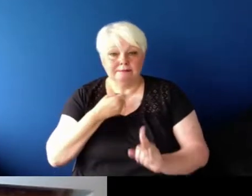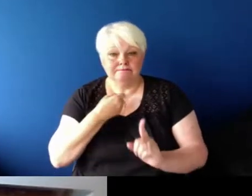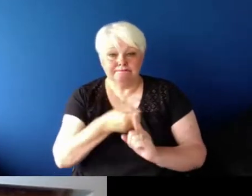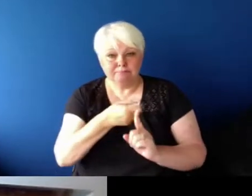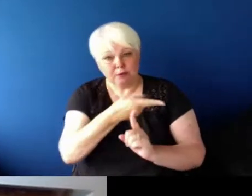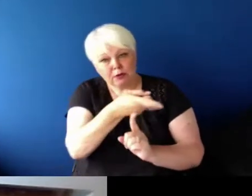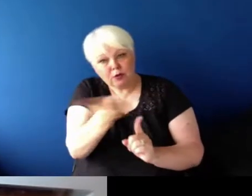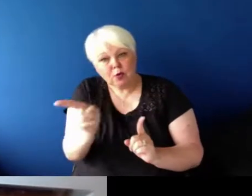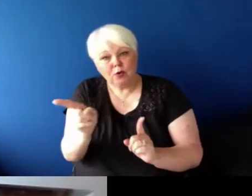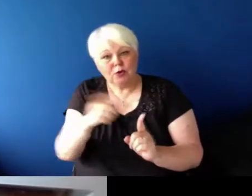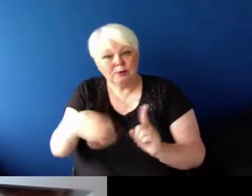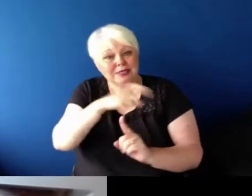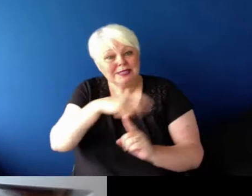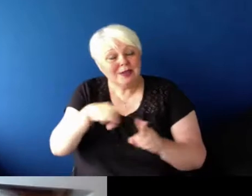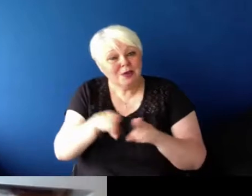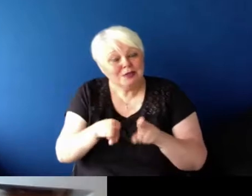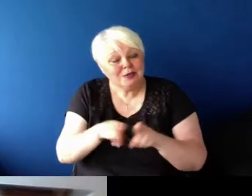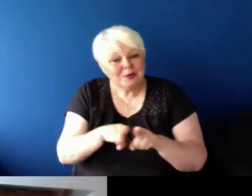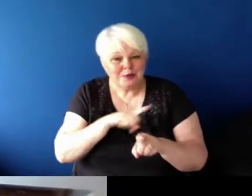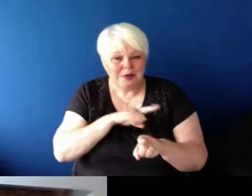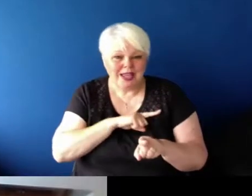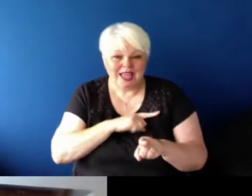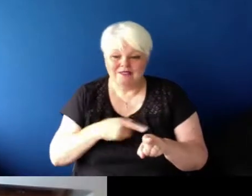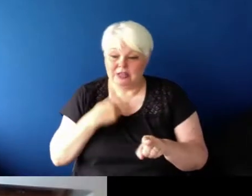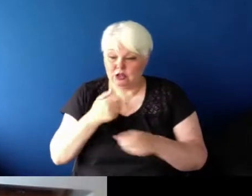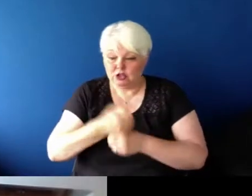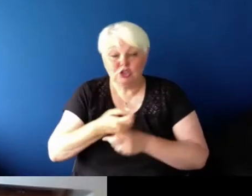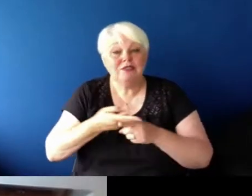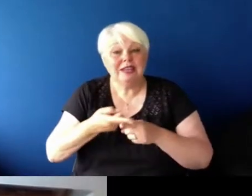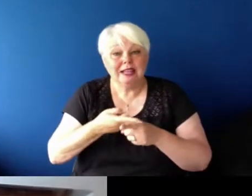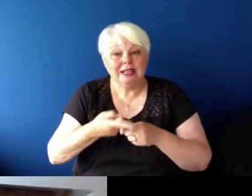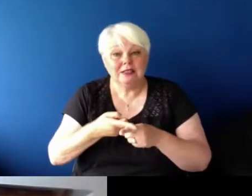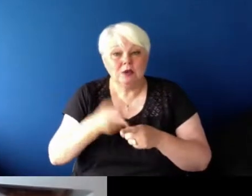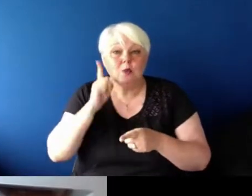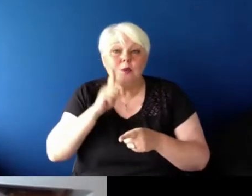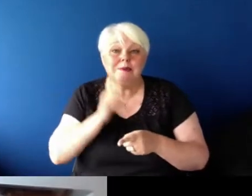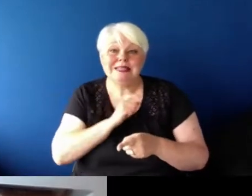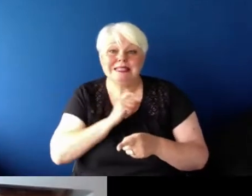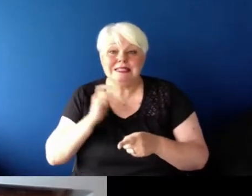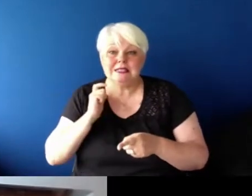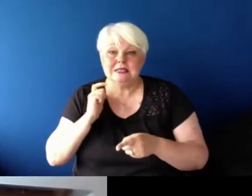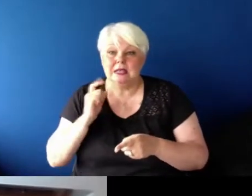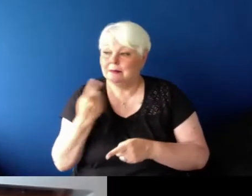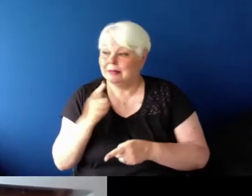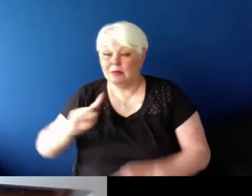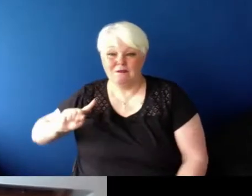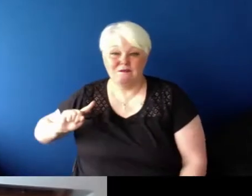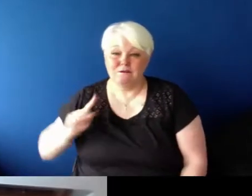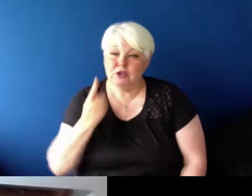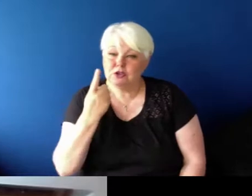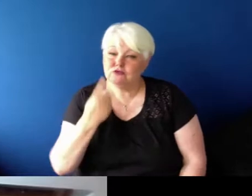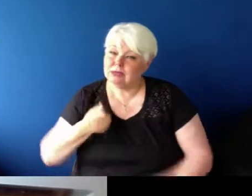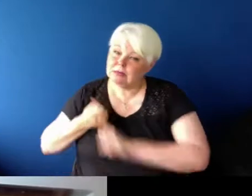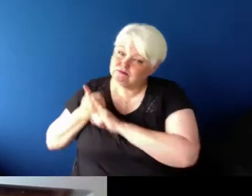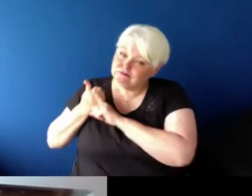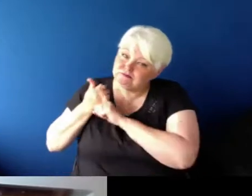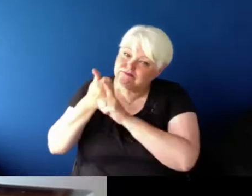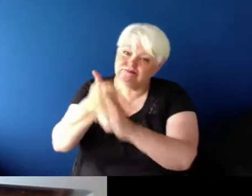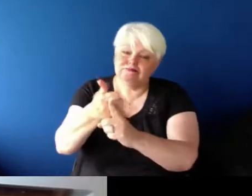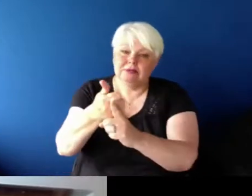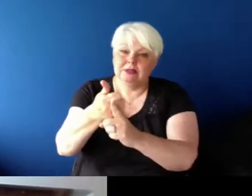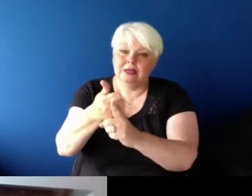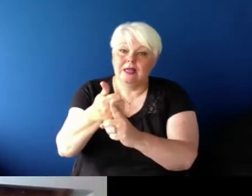well. Those, you know, and I think in the Church of England as well with women ministers, there were those that went first and fought the cause. And then